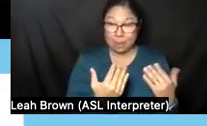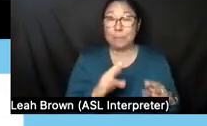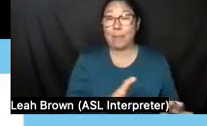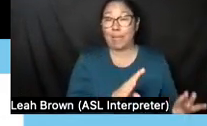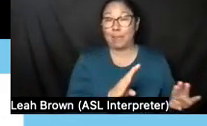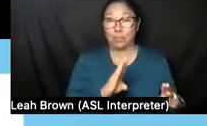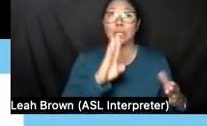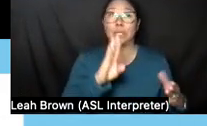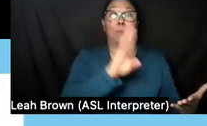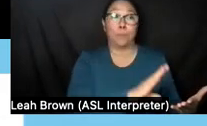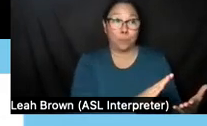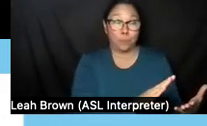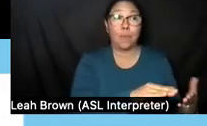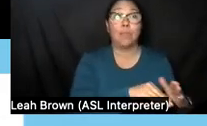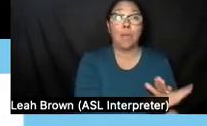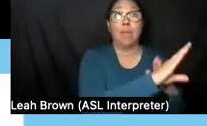Mm-hmm. Now, can we also,